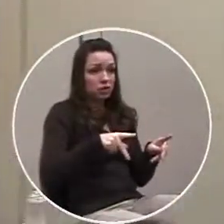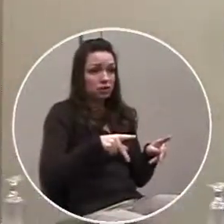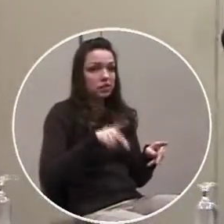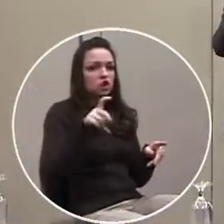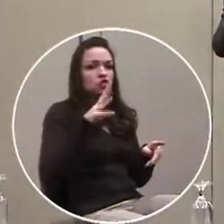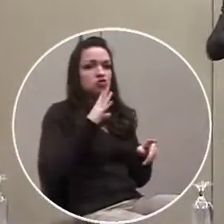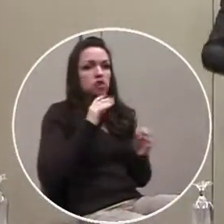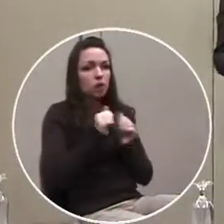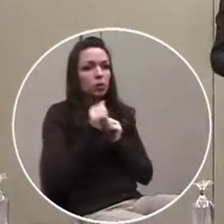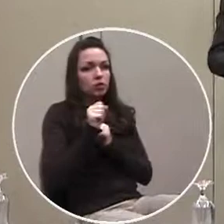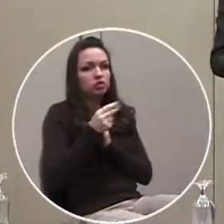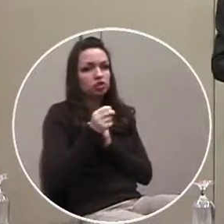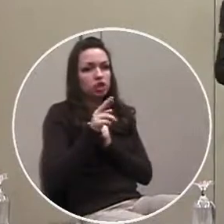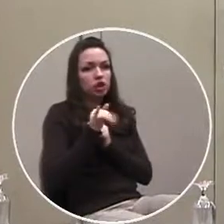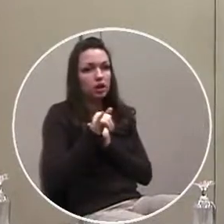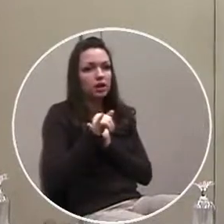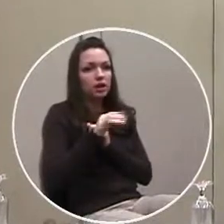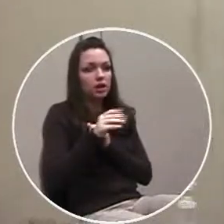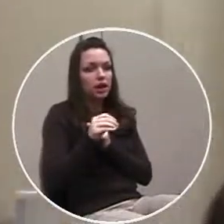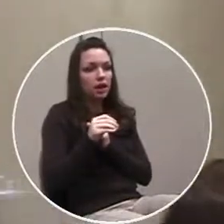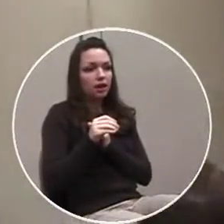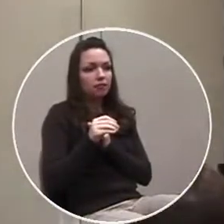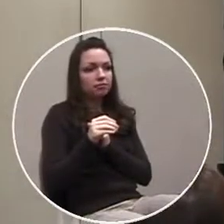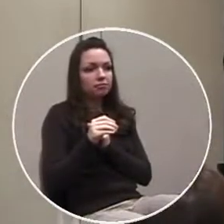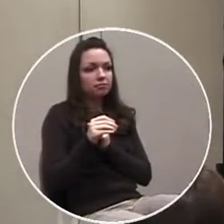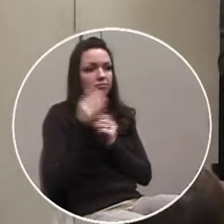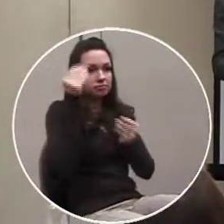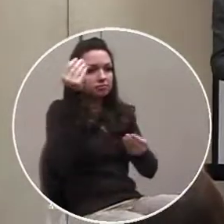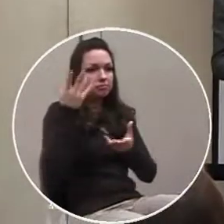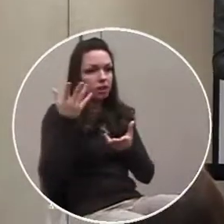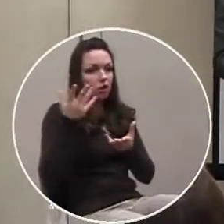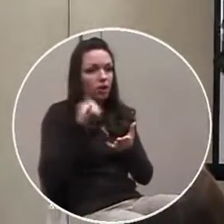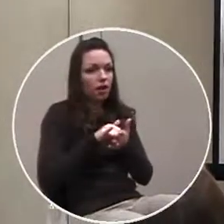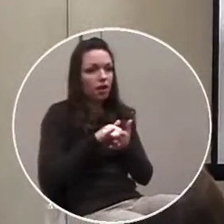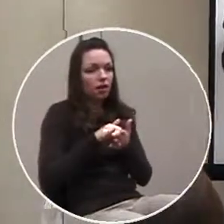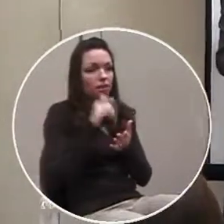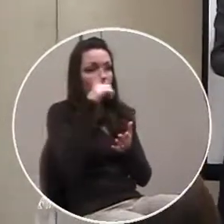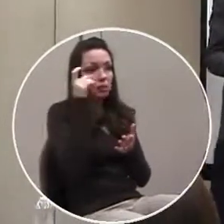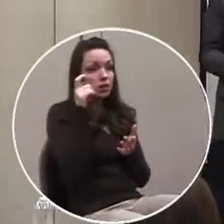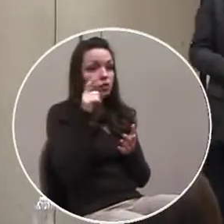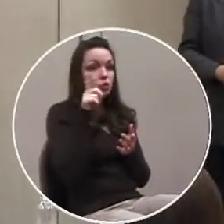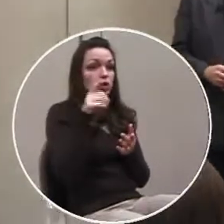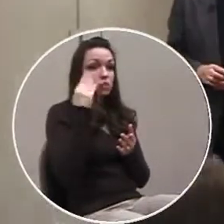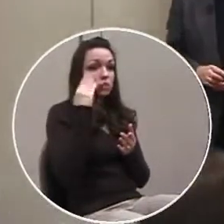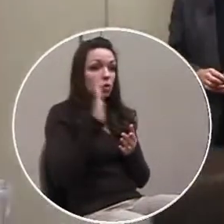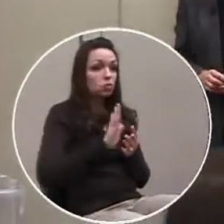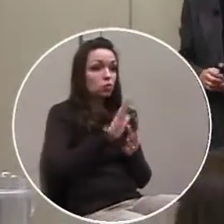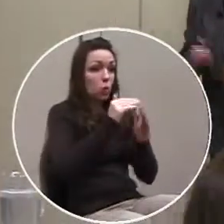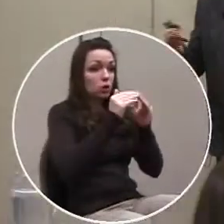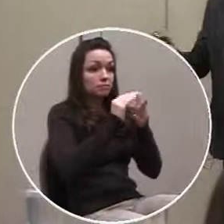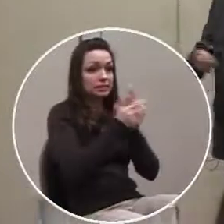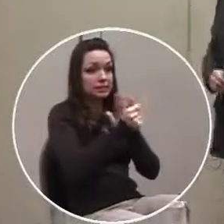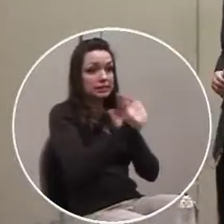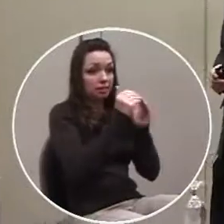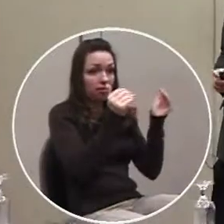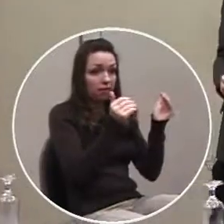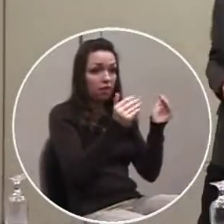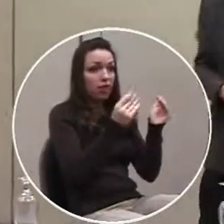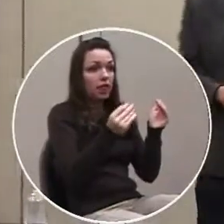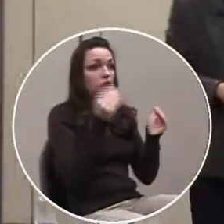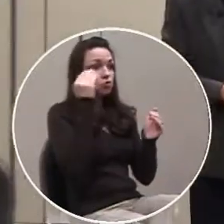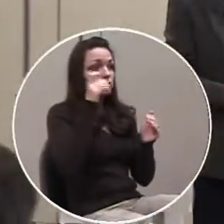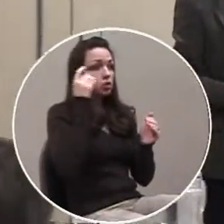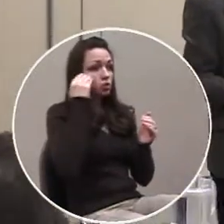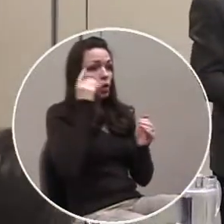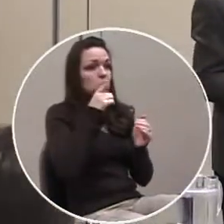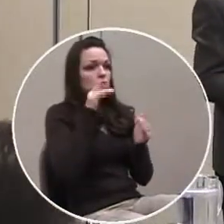Sherry and get you linked up, because you need to know what your skill level is and what it isn't so that you can contact somebody